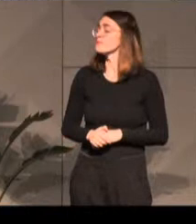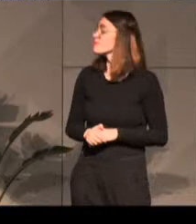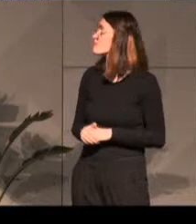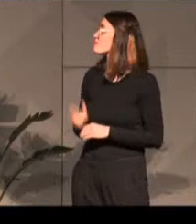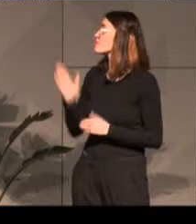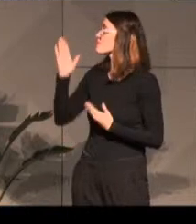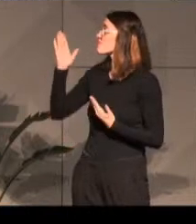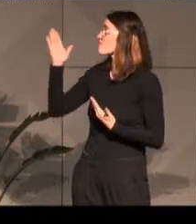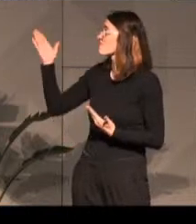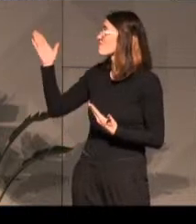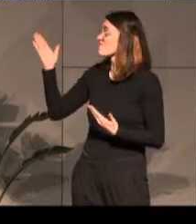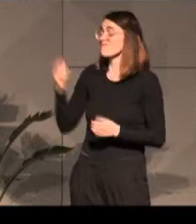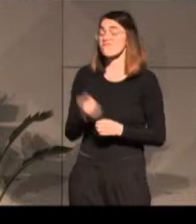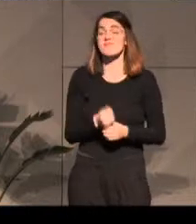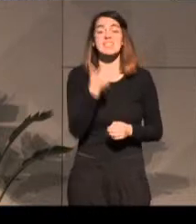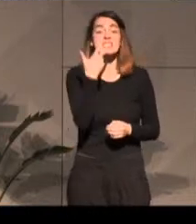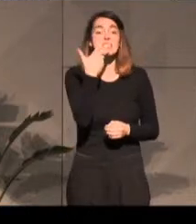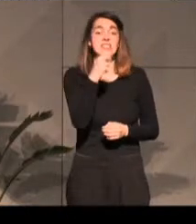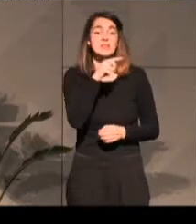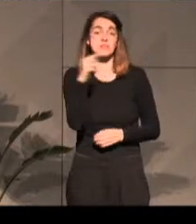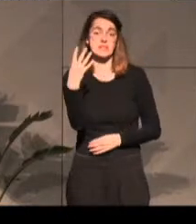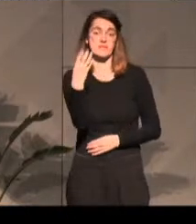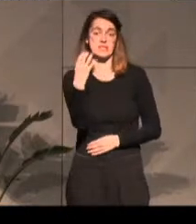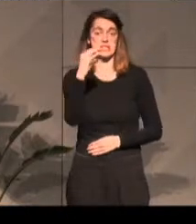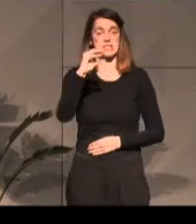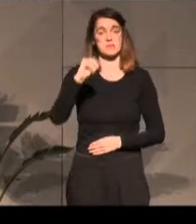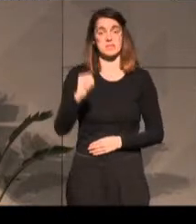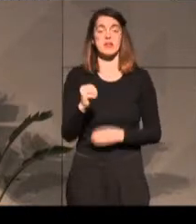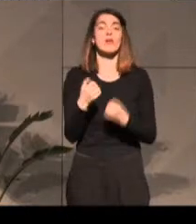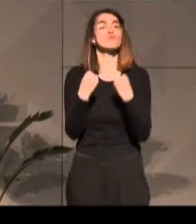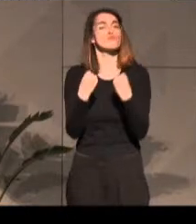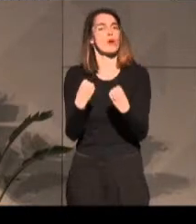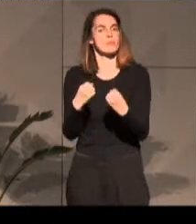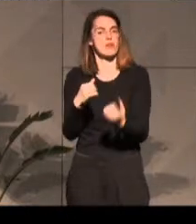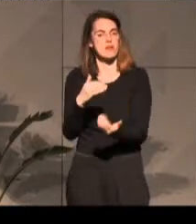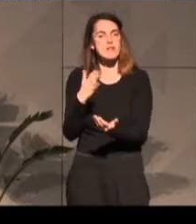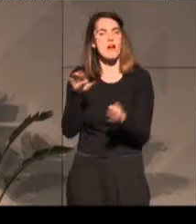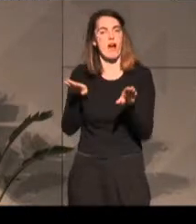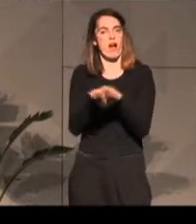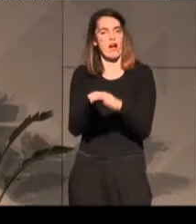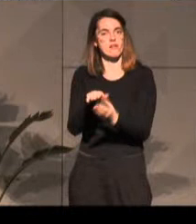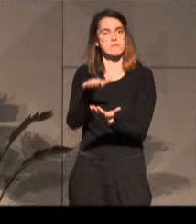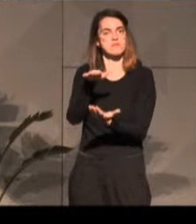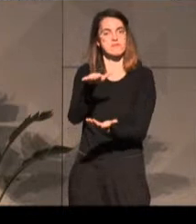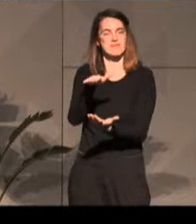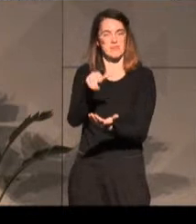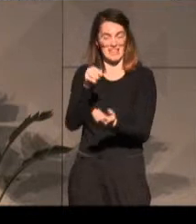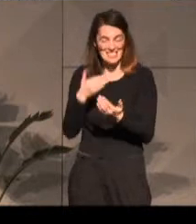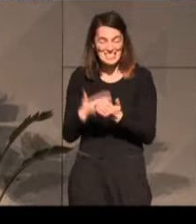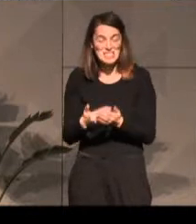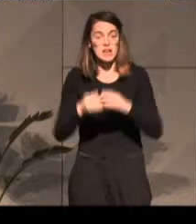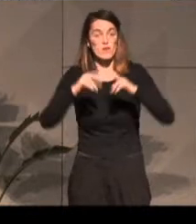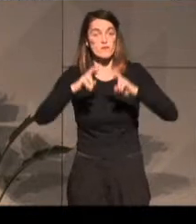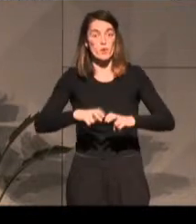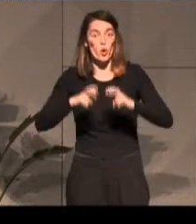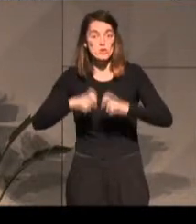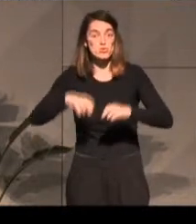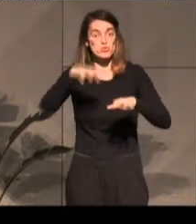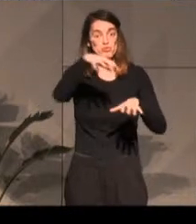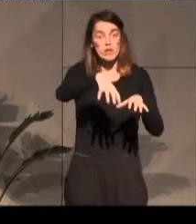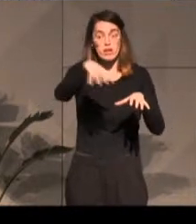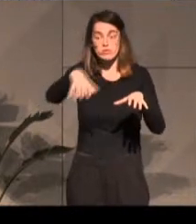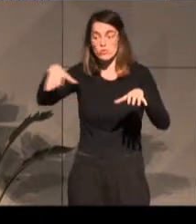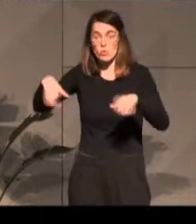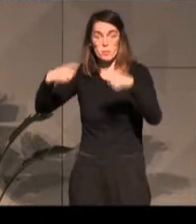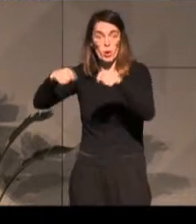already had melted so much. So we only have had 30 to 40 centimeters of solid ice. You cannot build a research